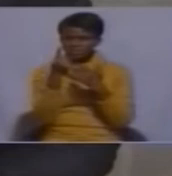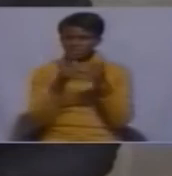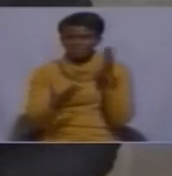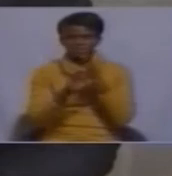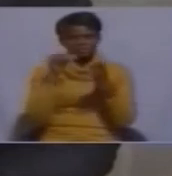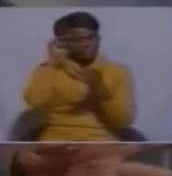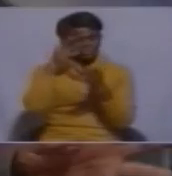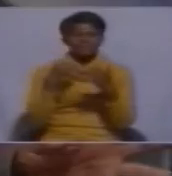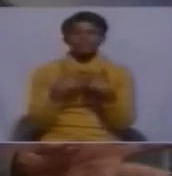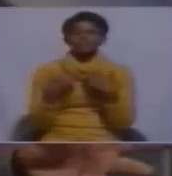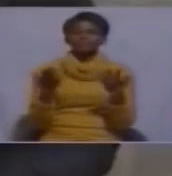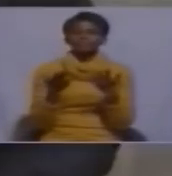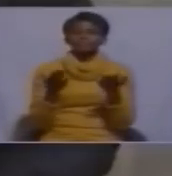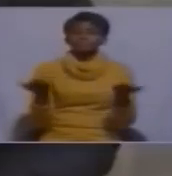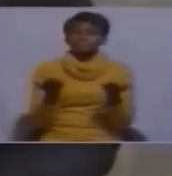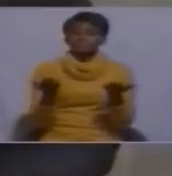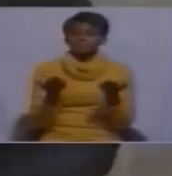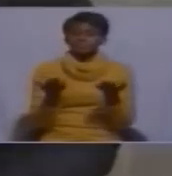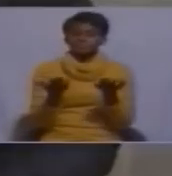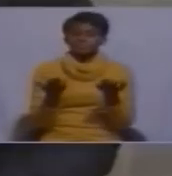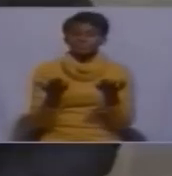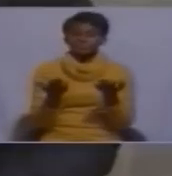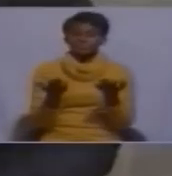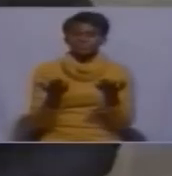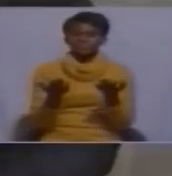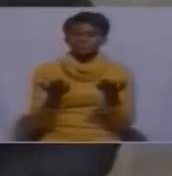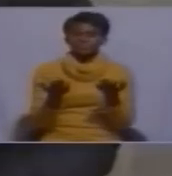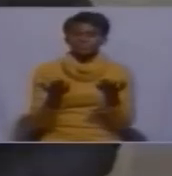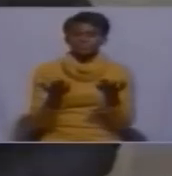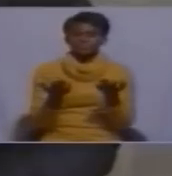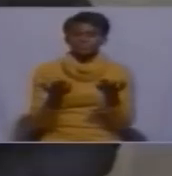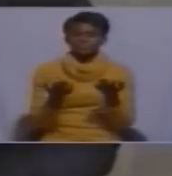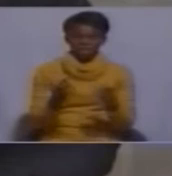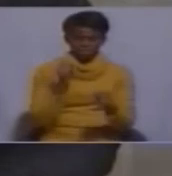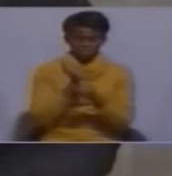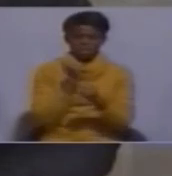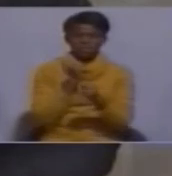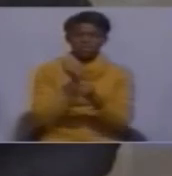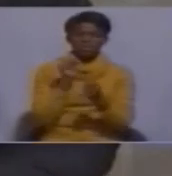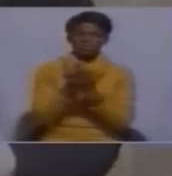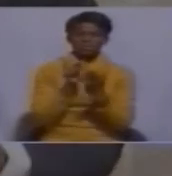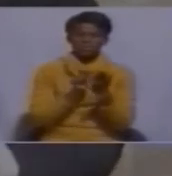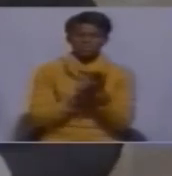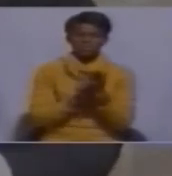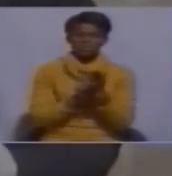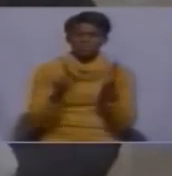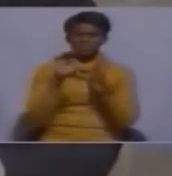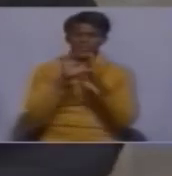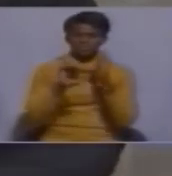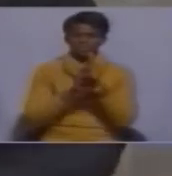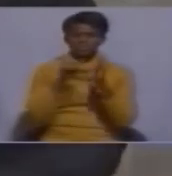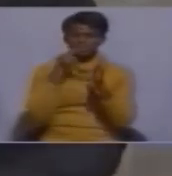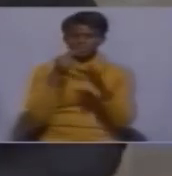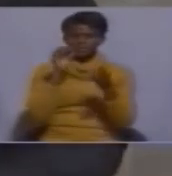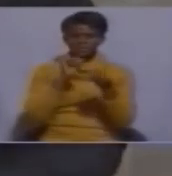ministers. Maybe, in fact, maybe by operation of the law, because the Constitution says, Act